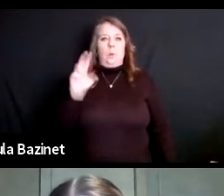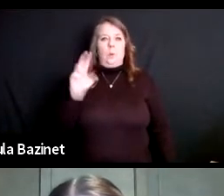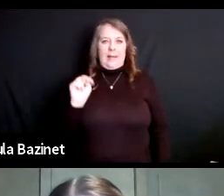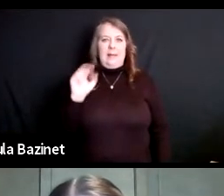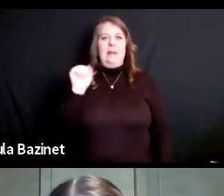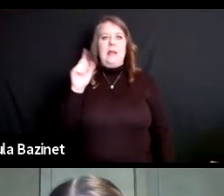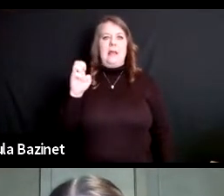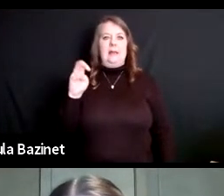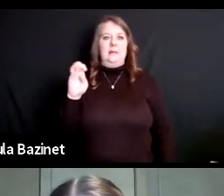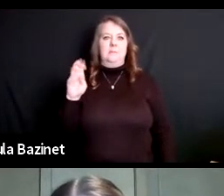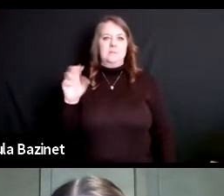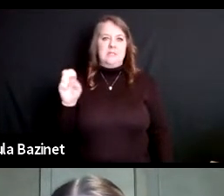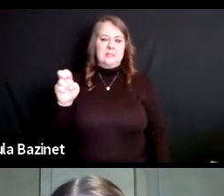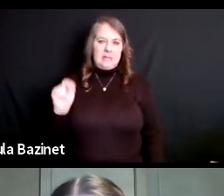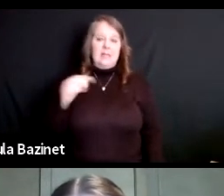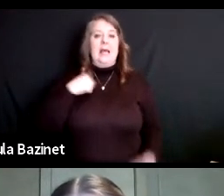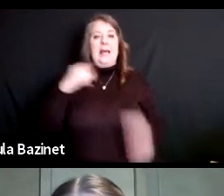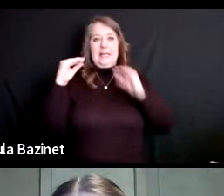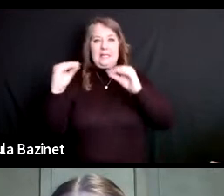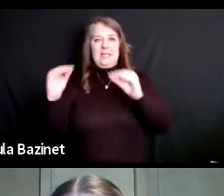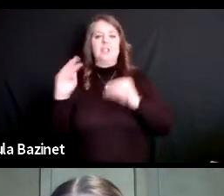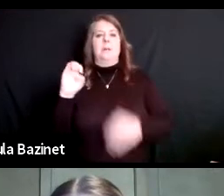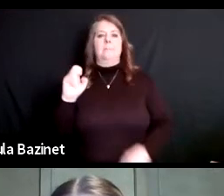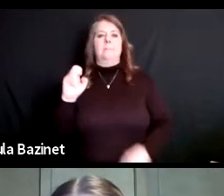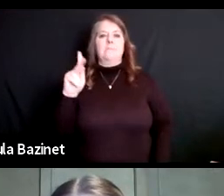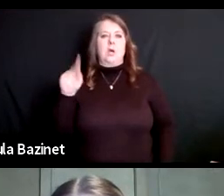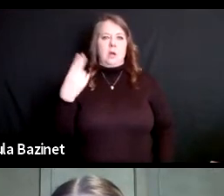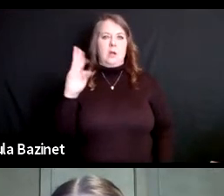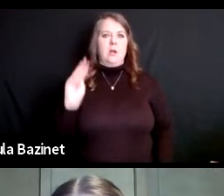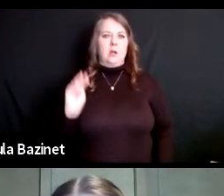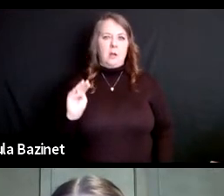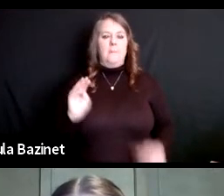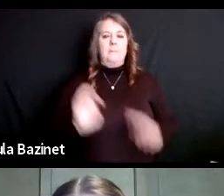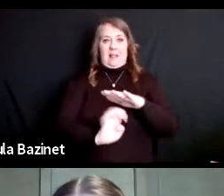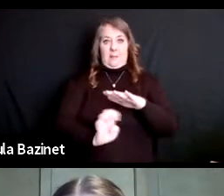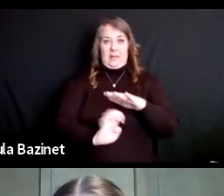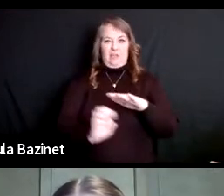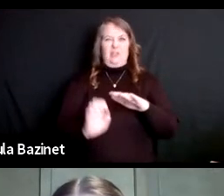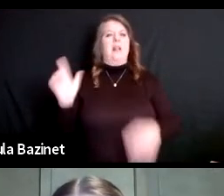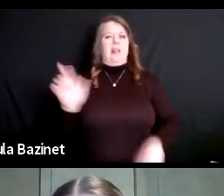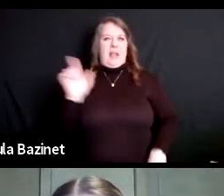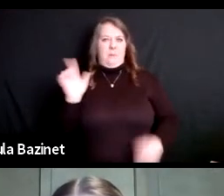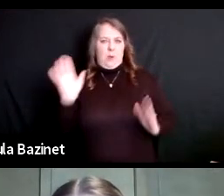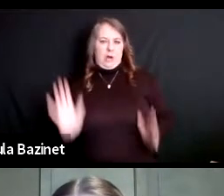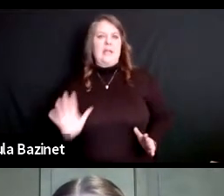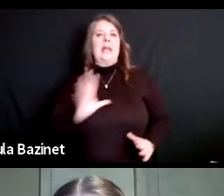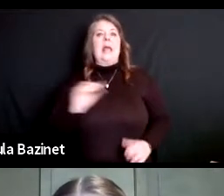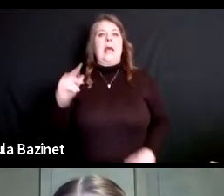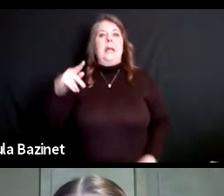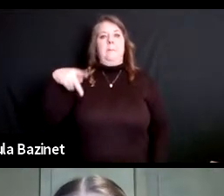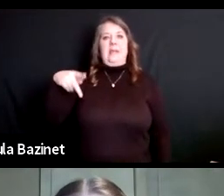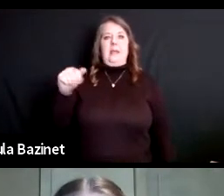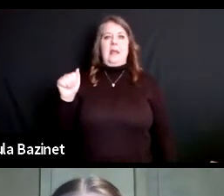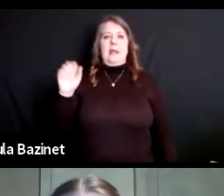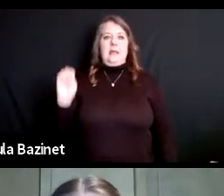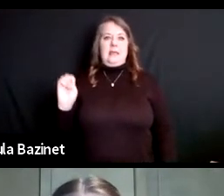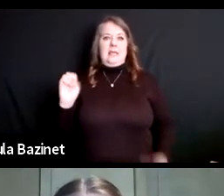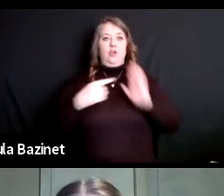teach at Edward Markham Elementary School. I'm the librarian there, and I'm also a PAE rep for our